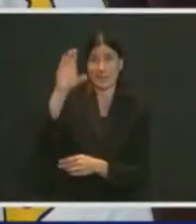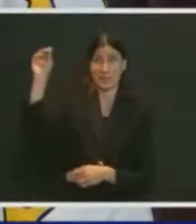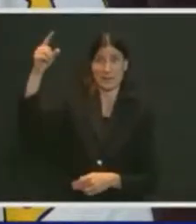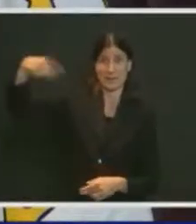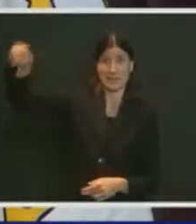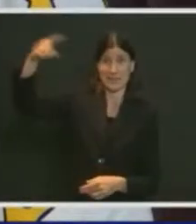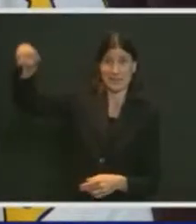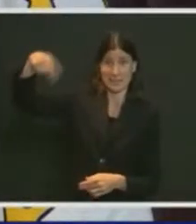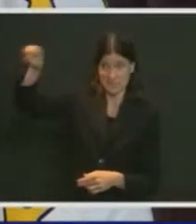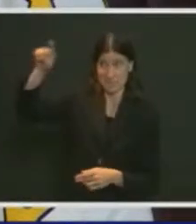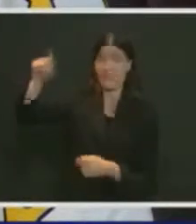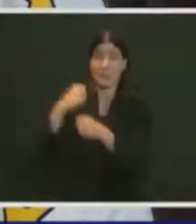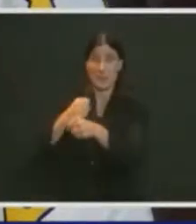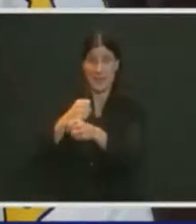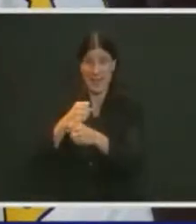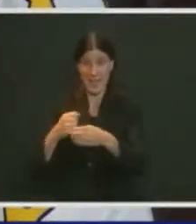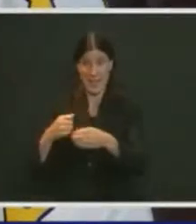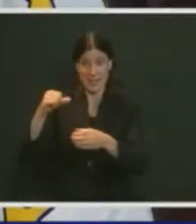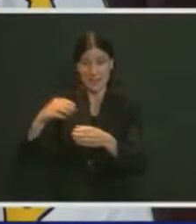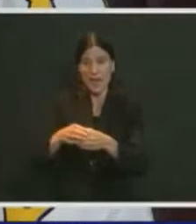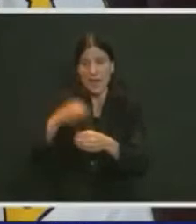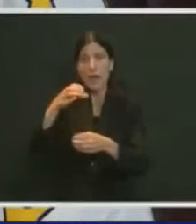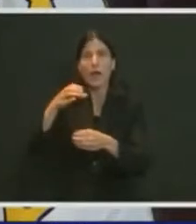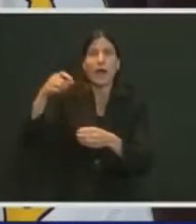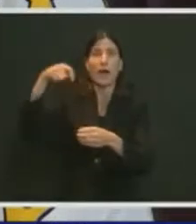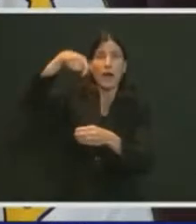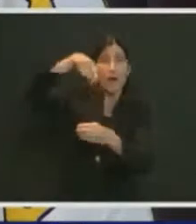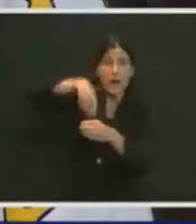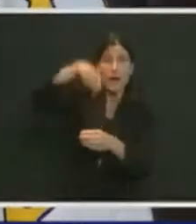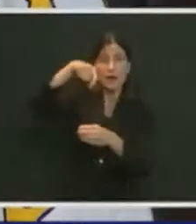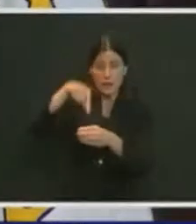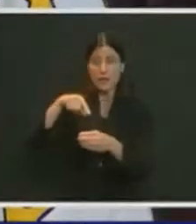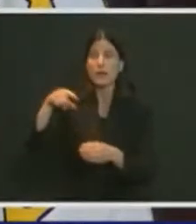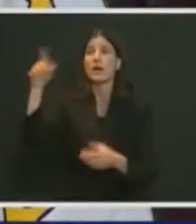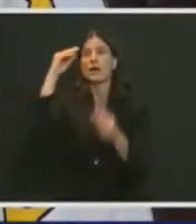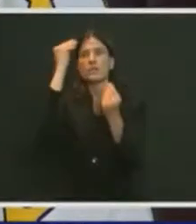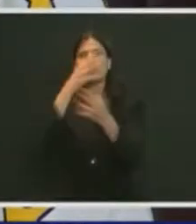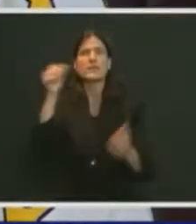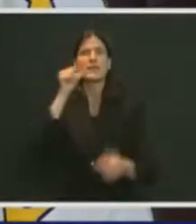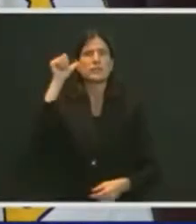FDA announced yesterday that it is going to be looking